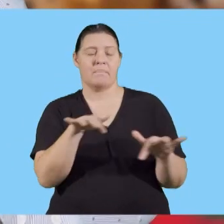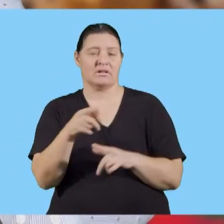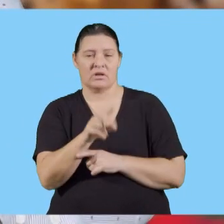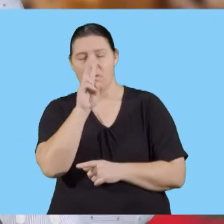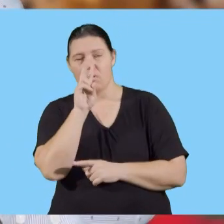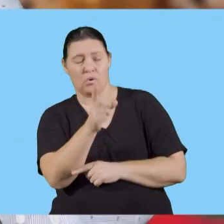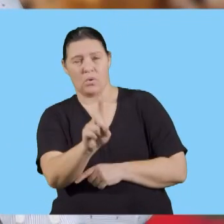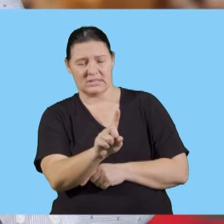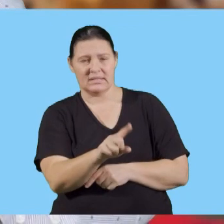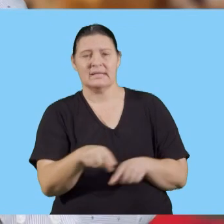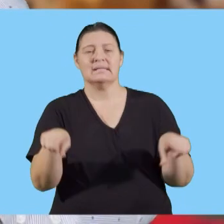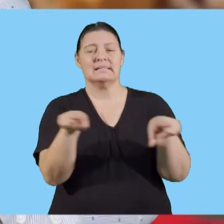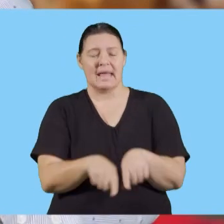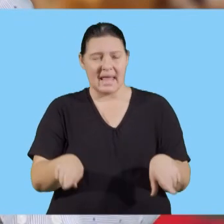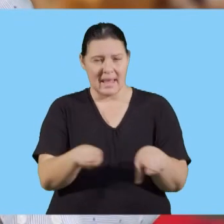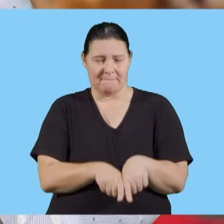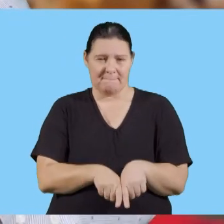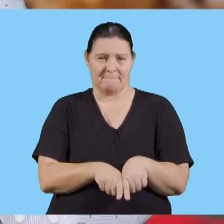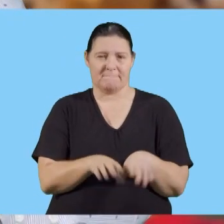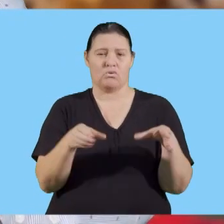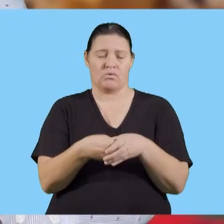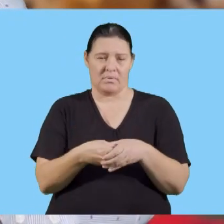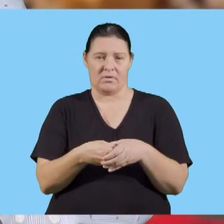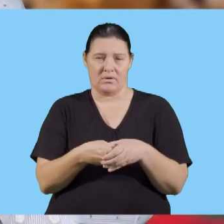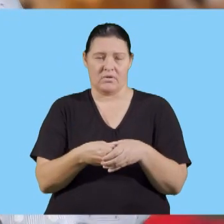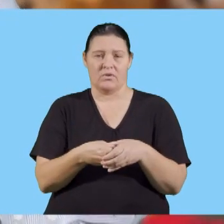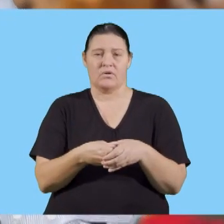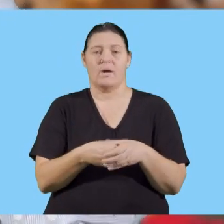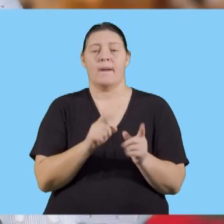at different species.